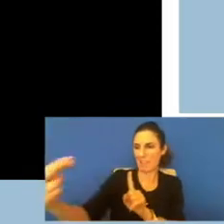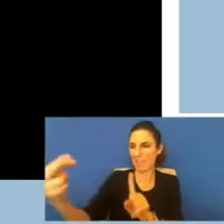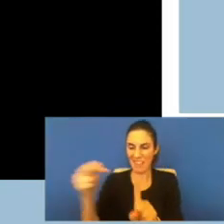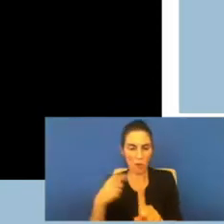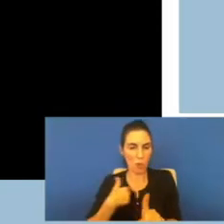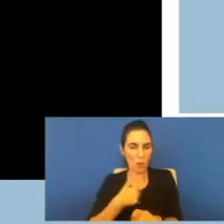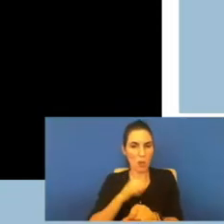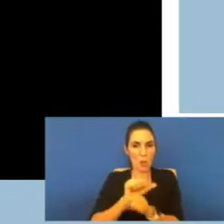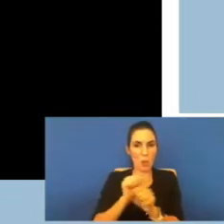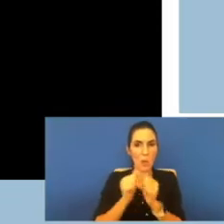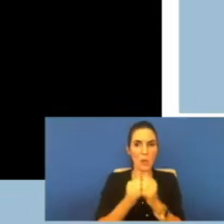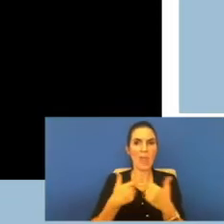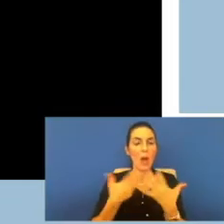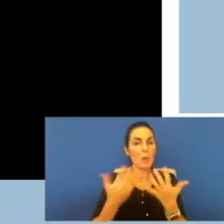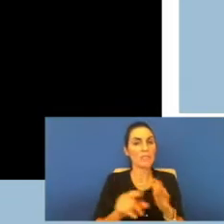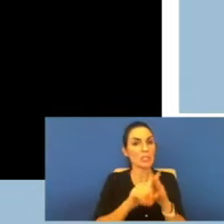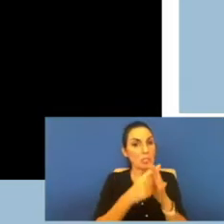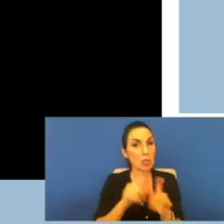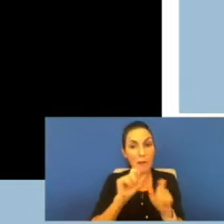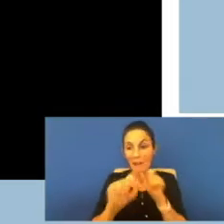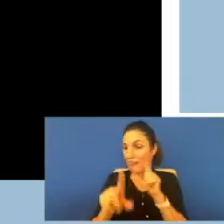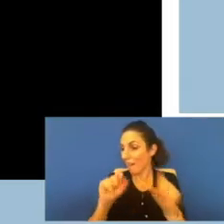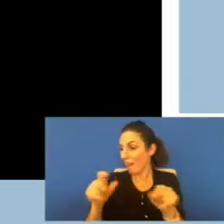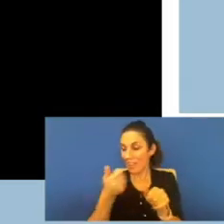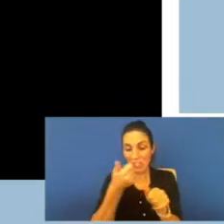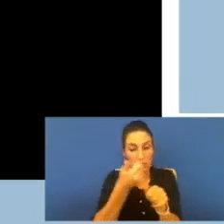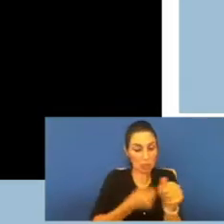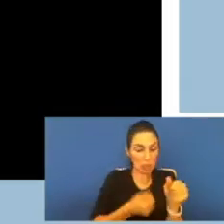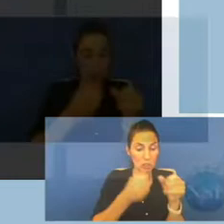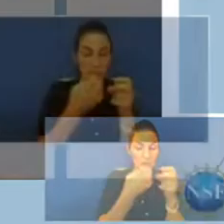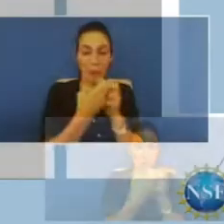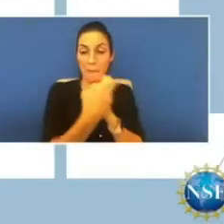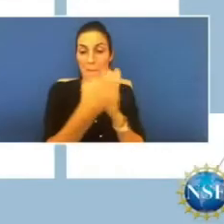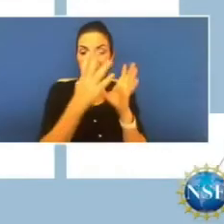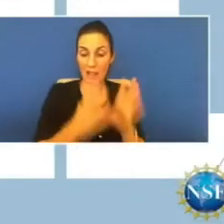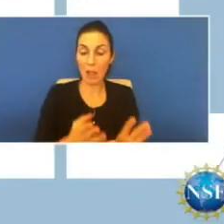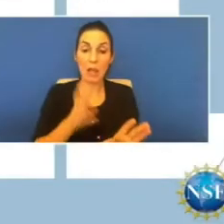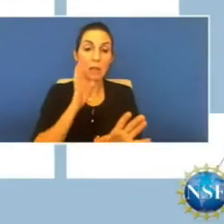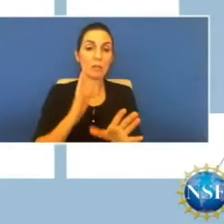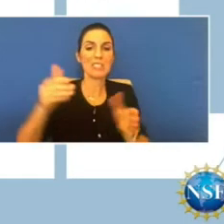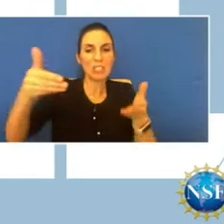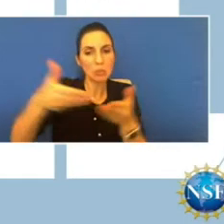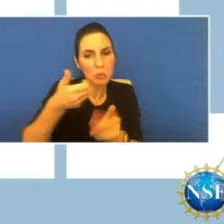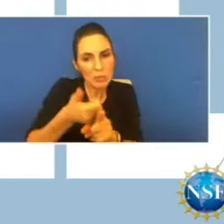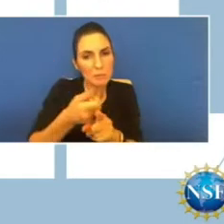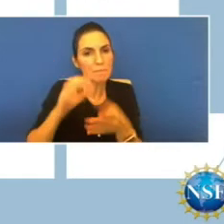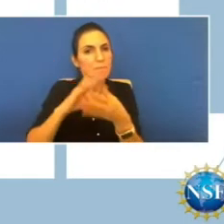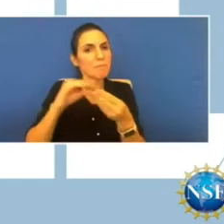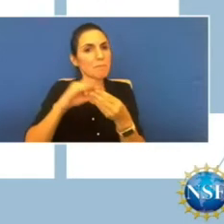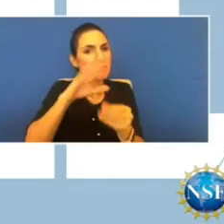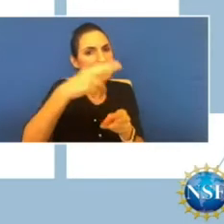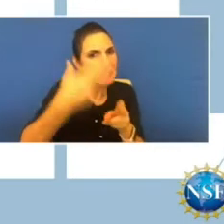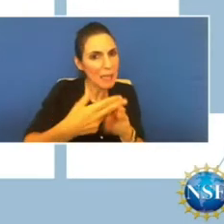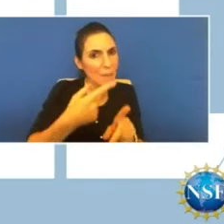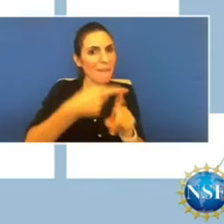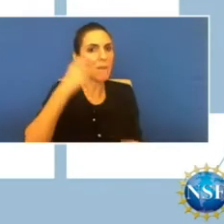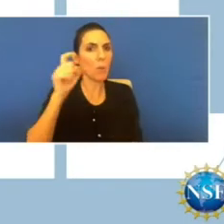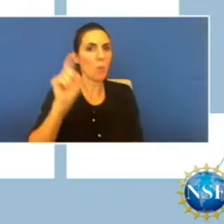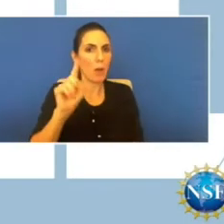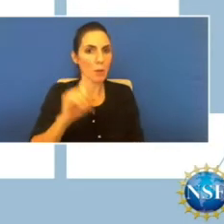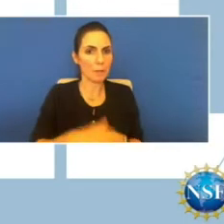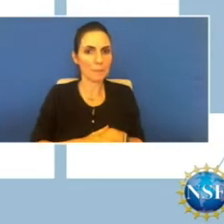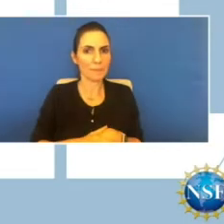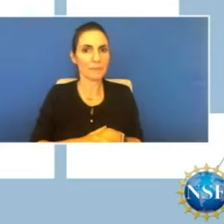I'm going to start by just asking each of the panelists to briefly introduce yourself. And by brief, I mean, tell us your name and where you're from. And